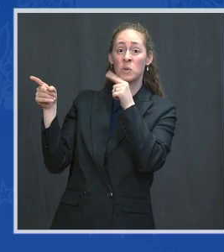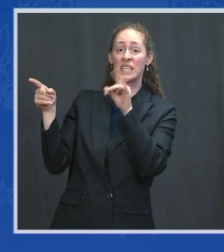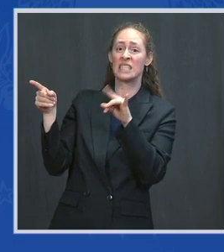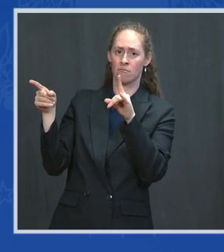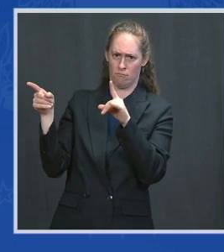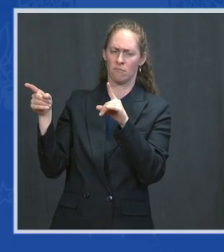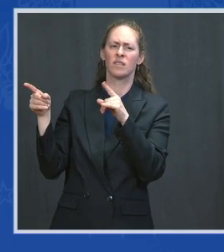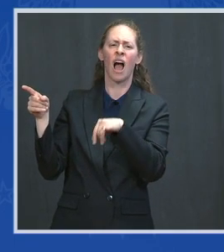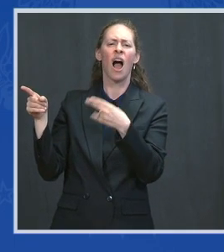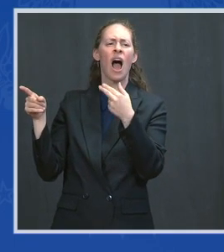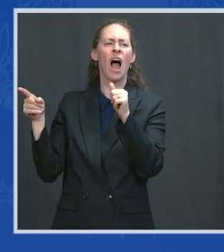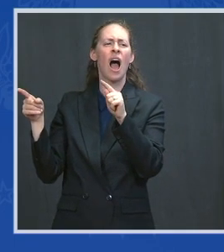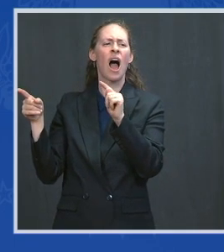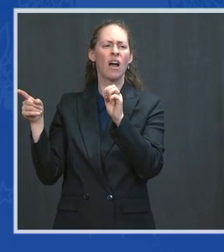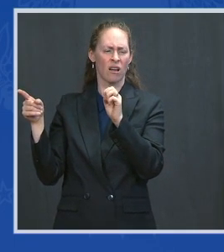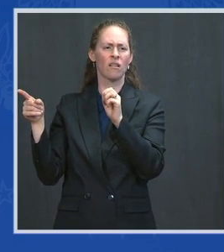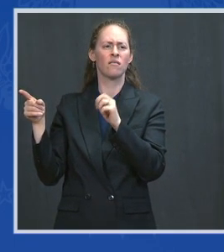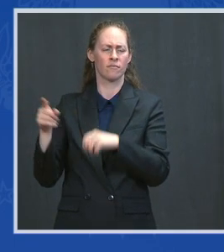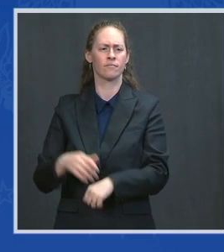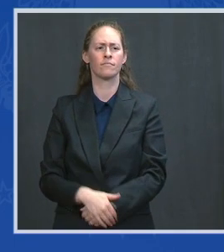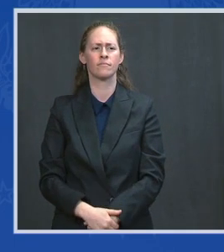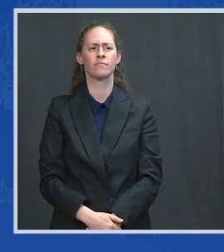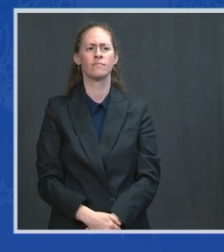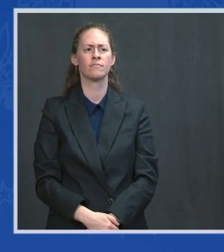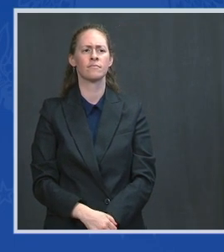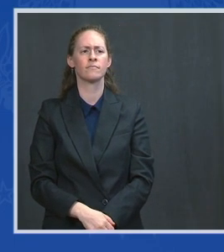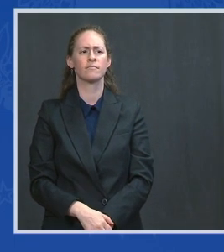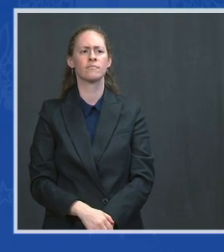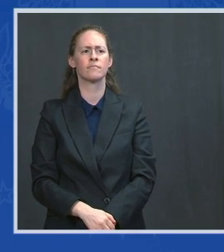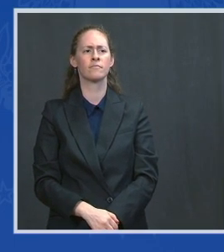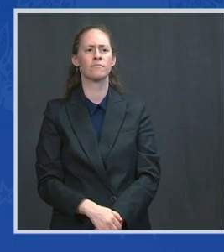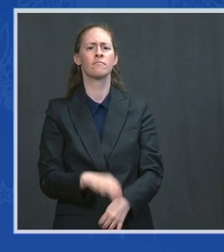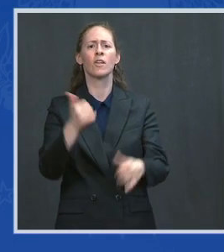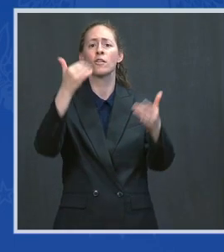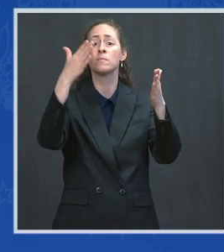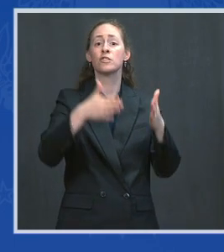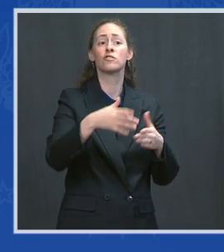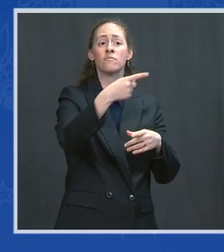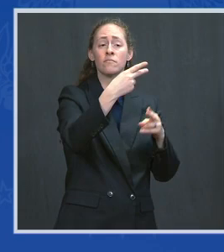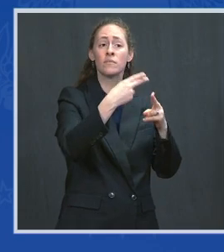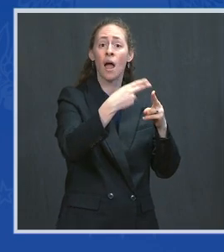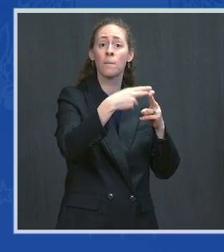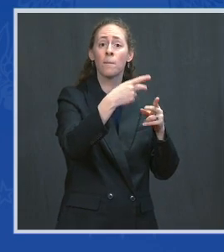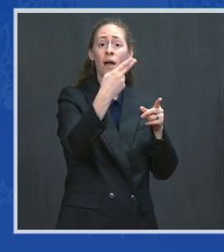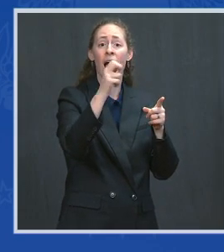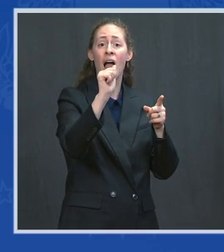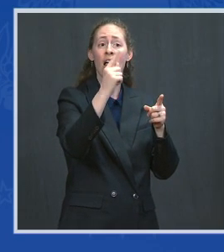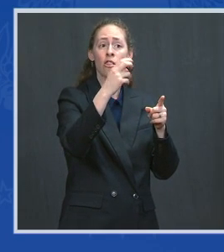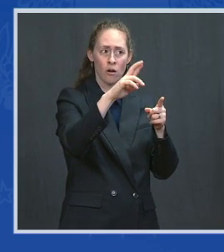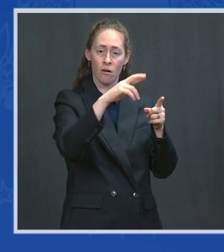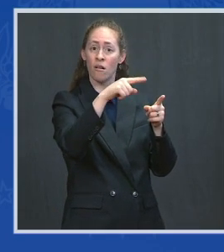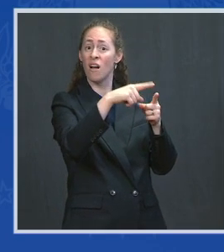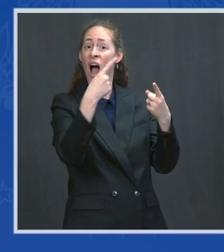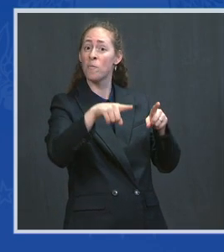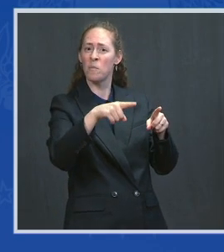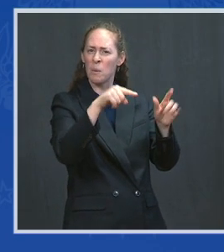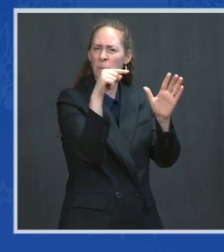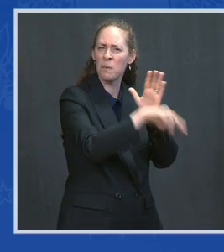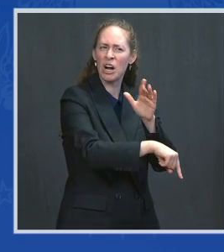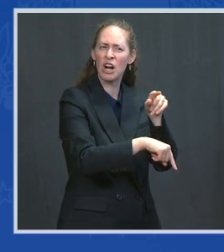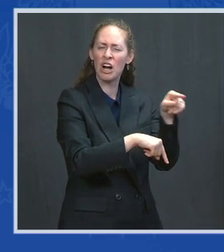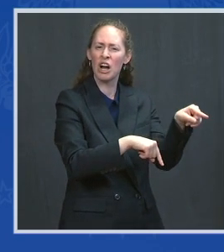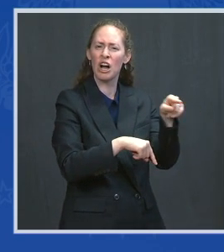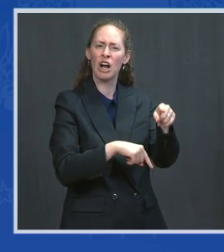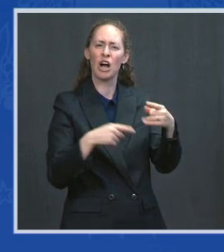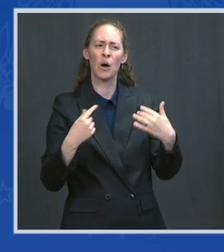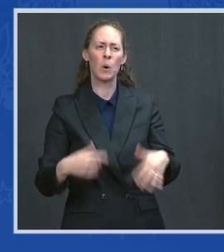the same day, 1 year apart. Instead of sharing the dreams they had for their children, both families